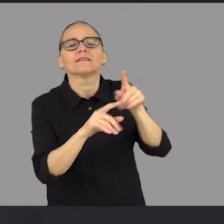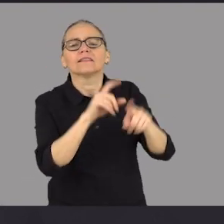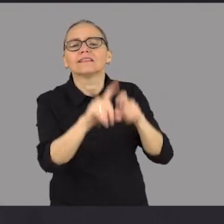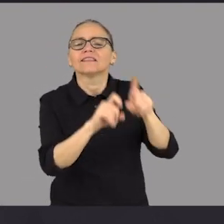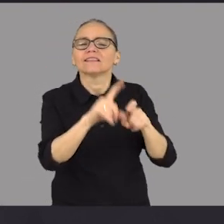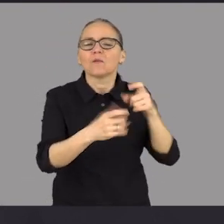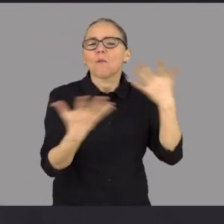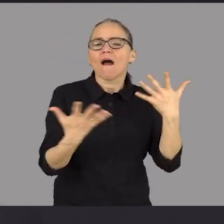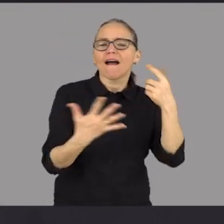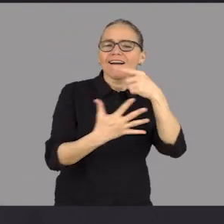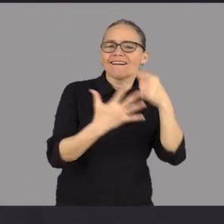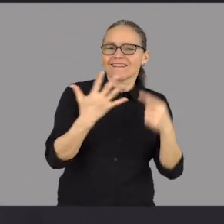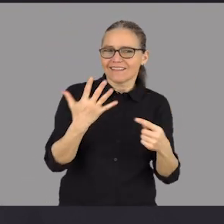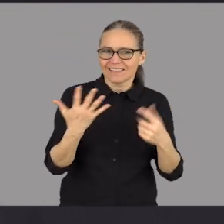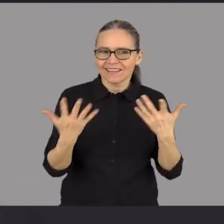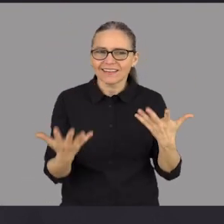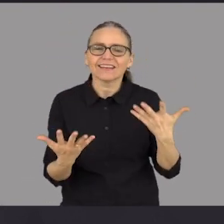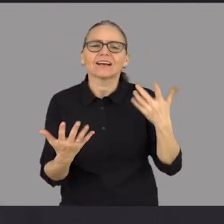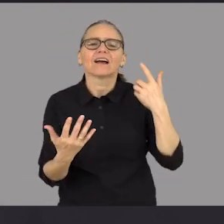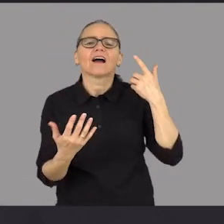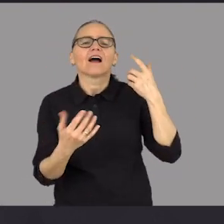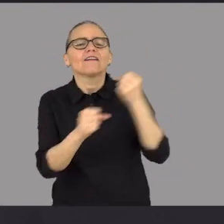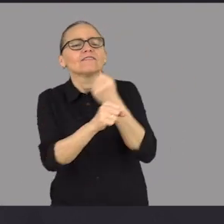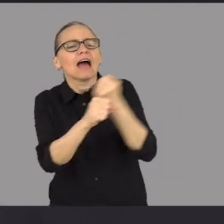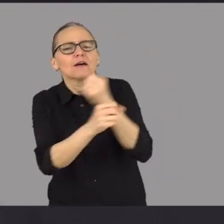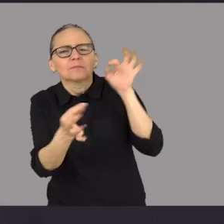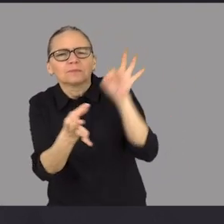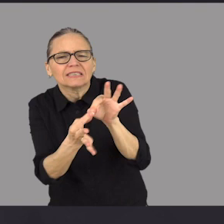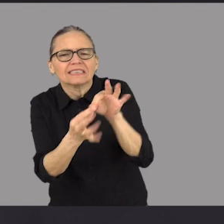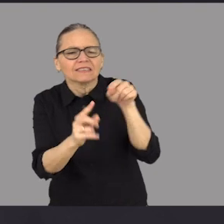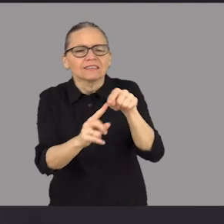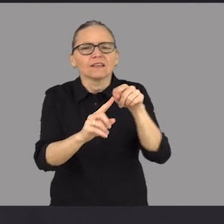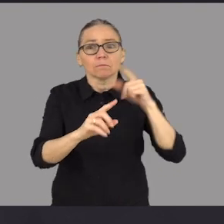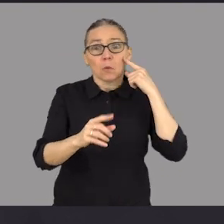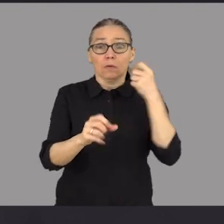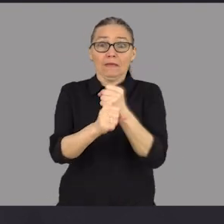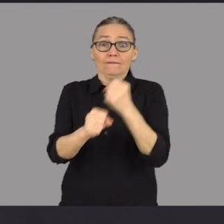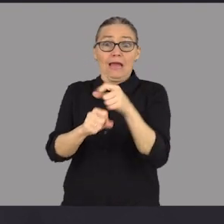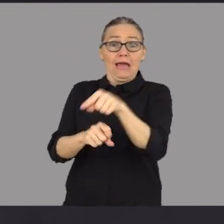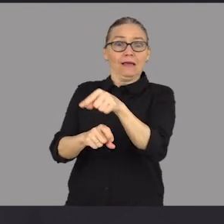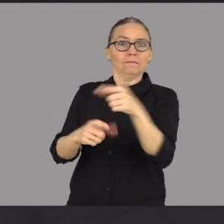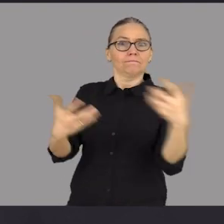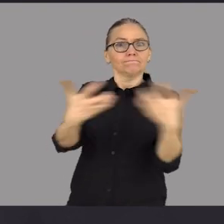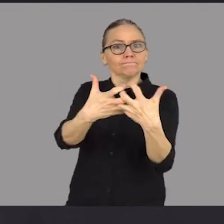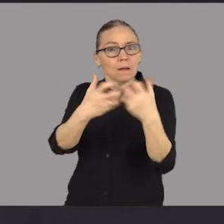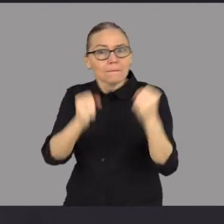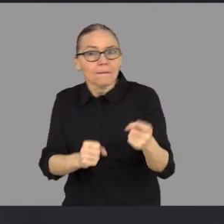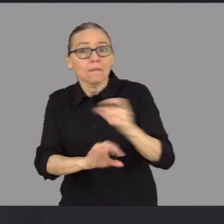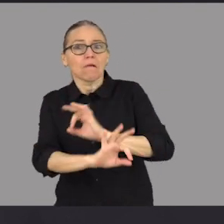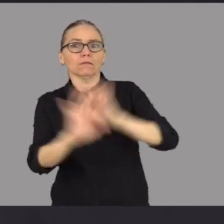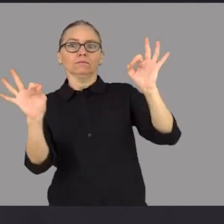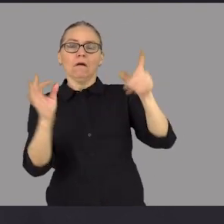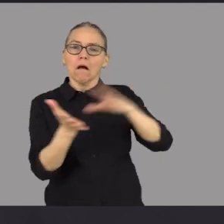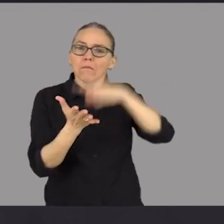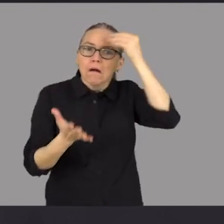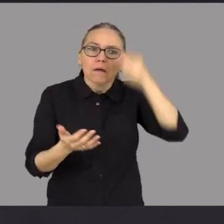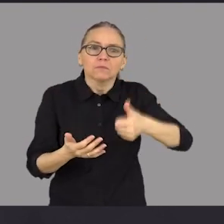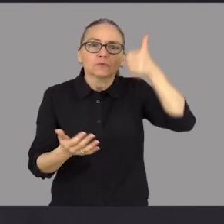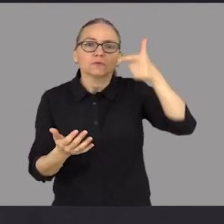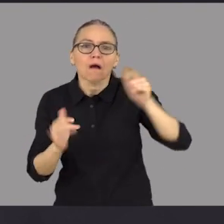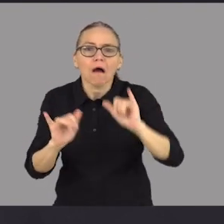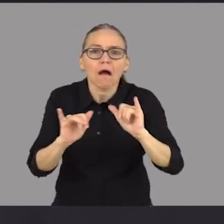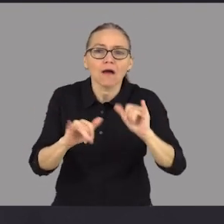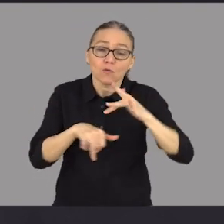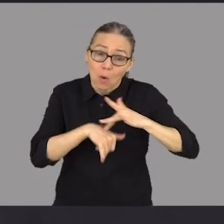working interview. Working interviews allow applicants to demonstrate their skills by inviting them to